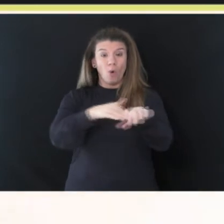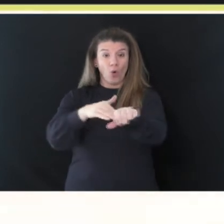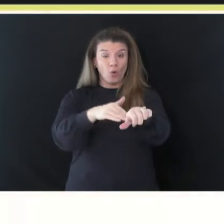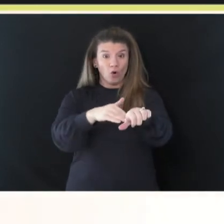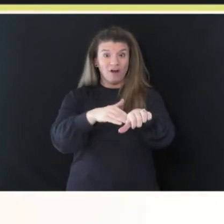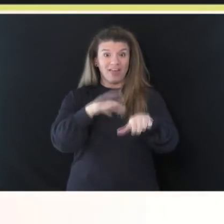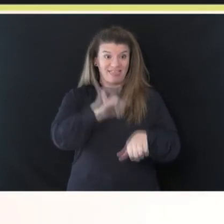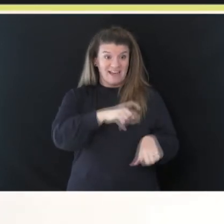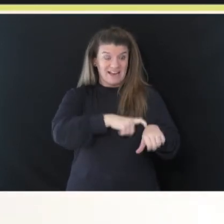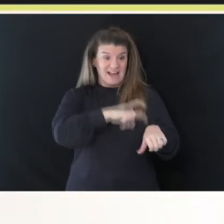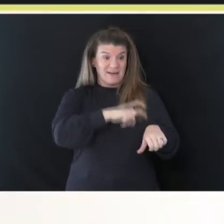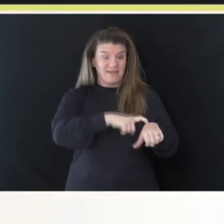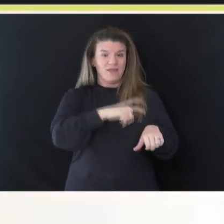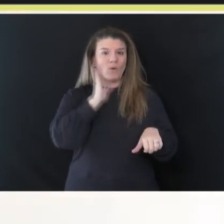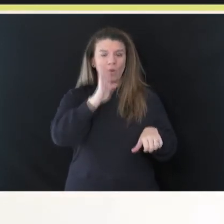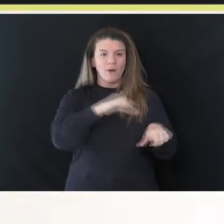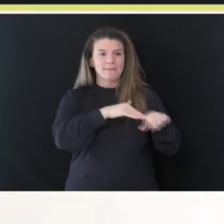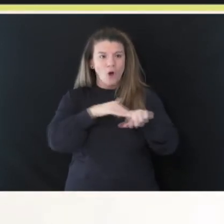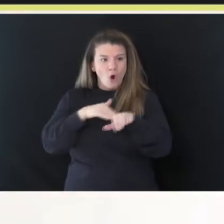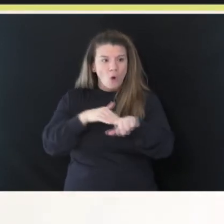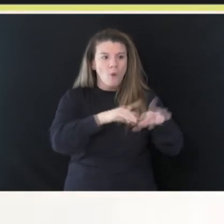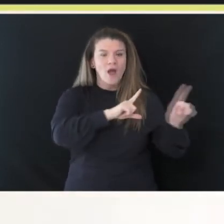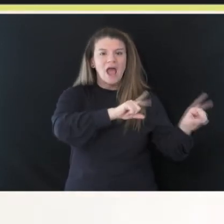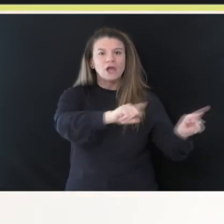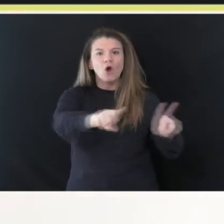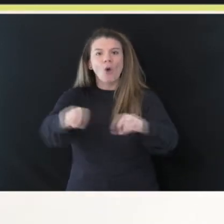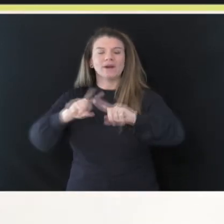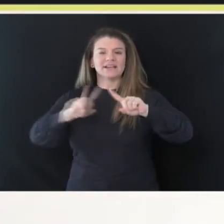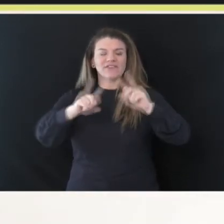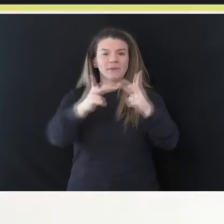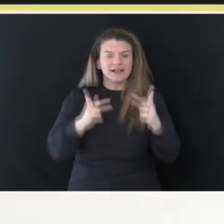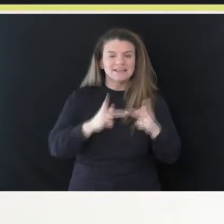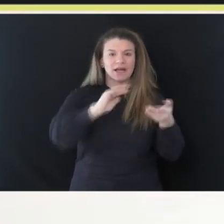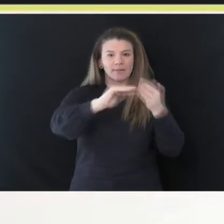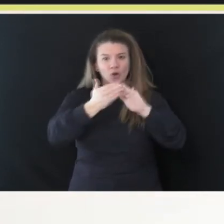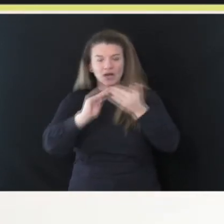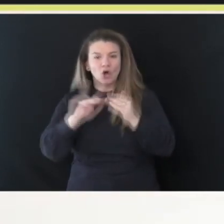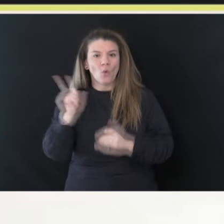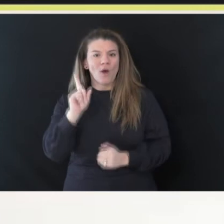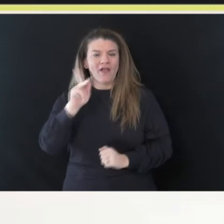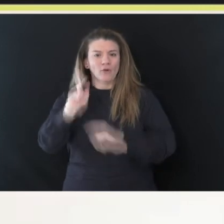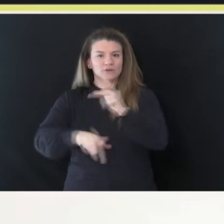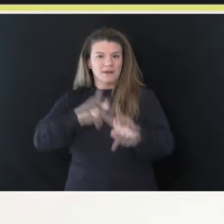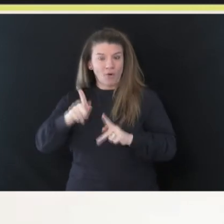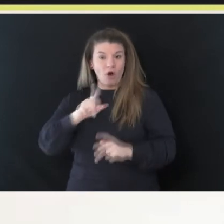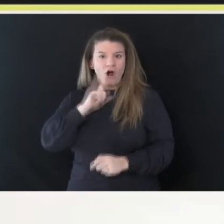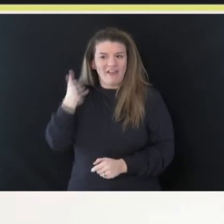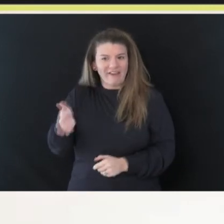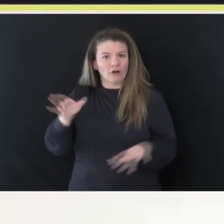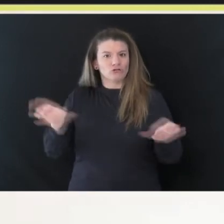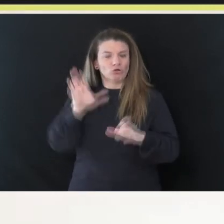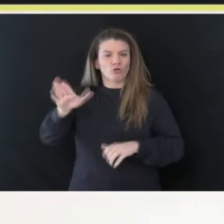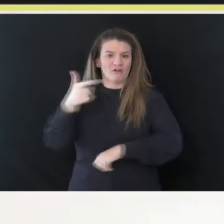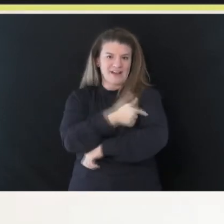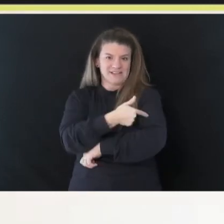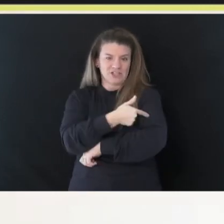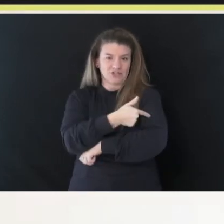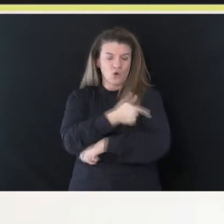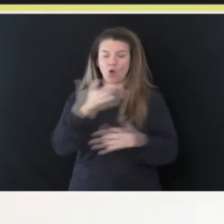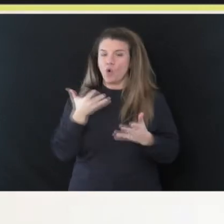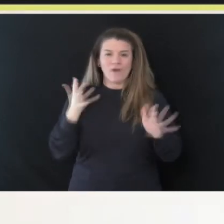going to places and communities where people of color are to do vaccinations. We've